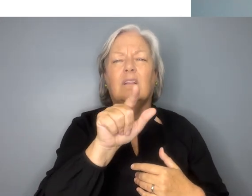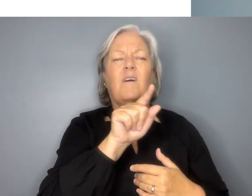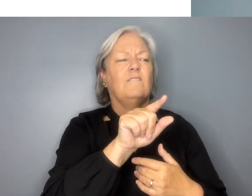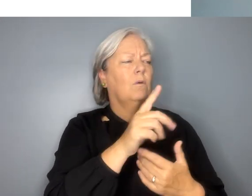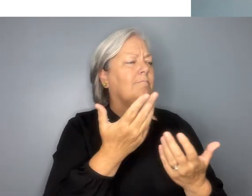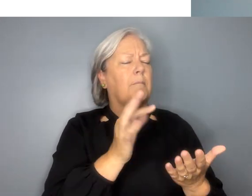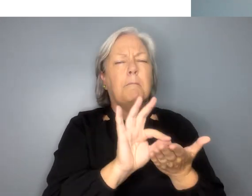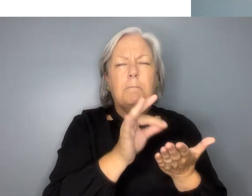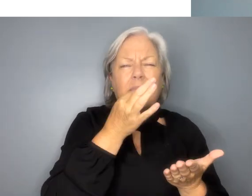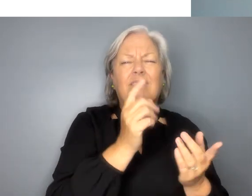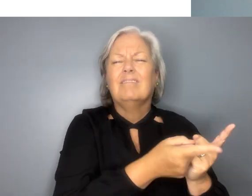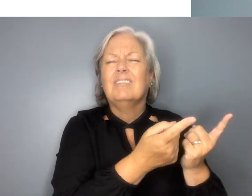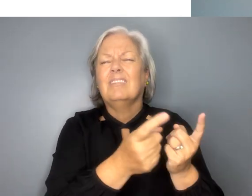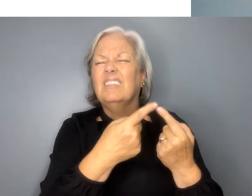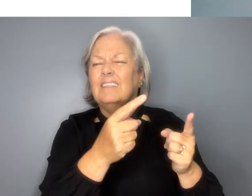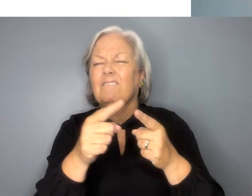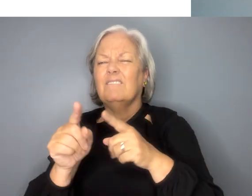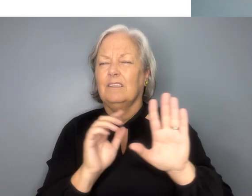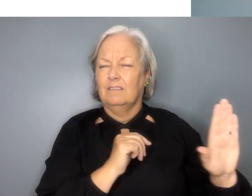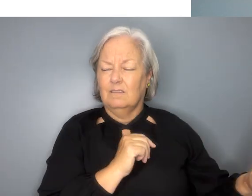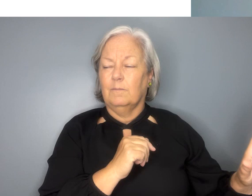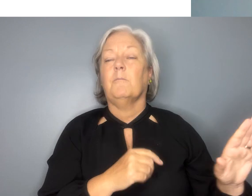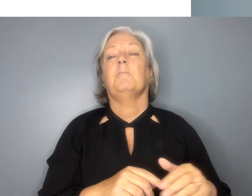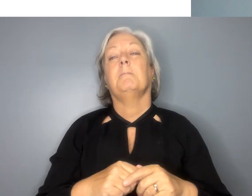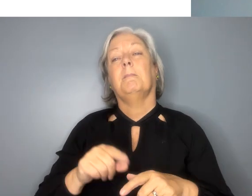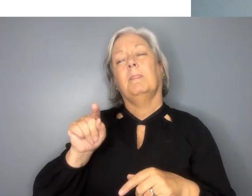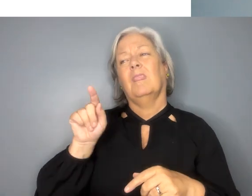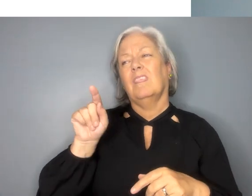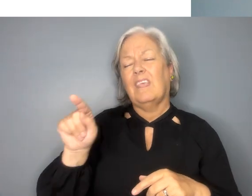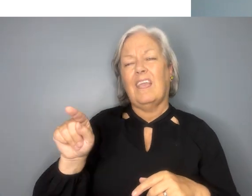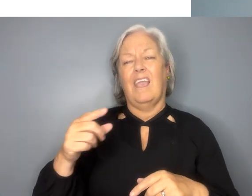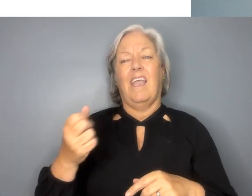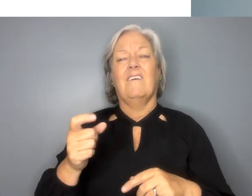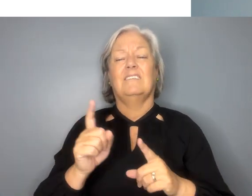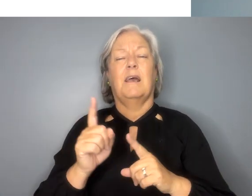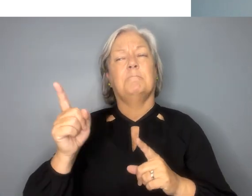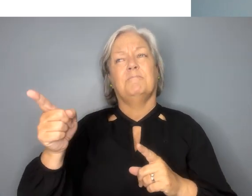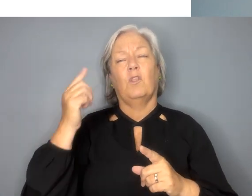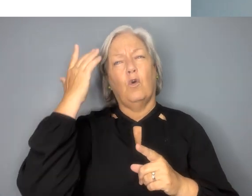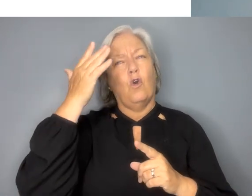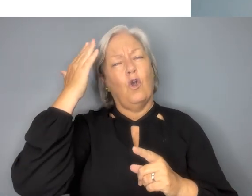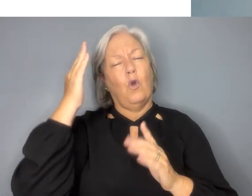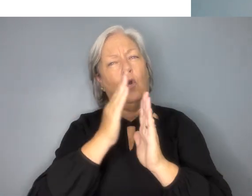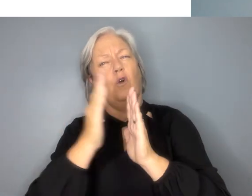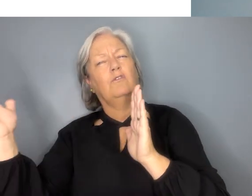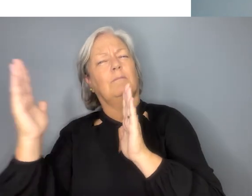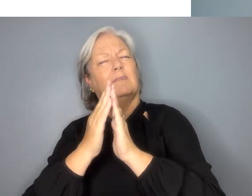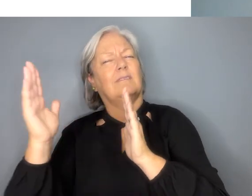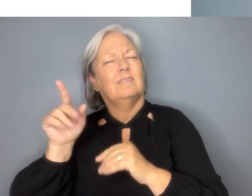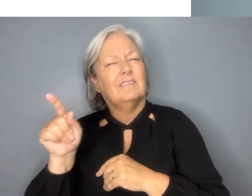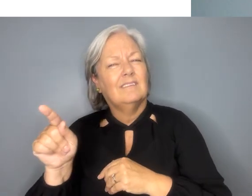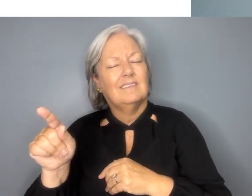us into very neat categories. And as someone who lives on a spectrum in all aspects of my